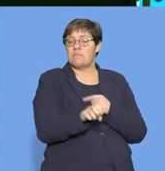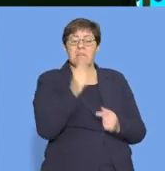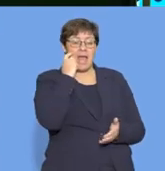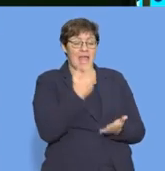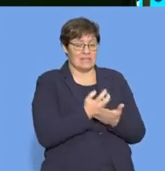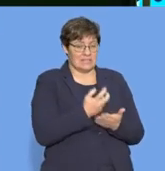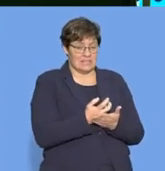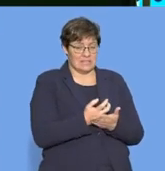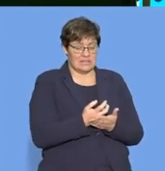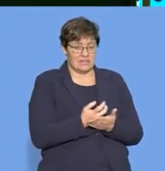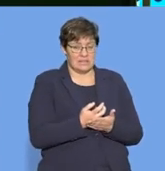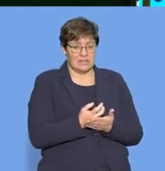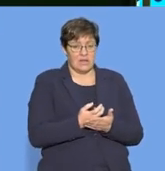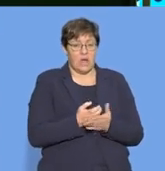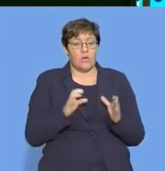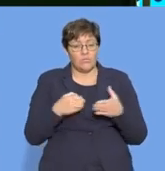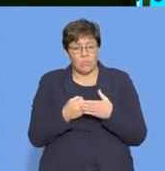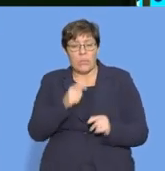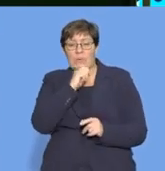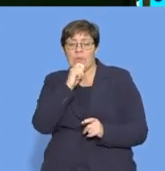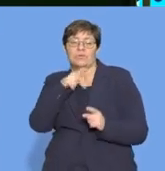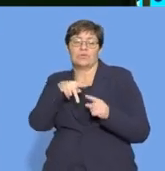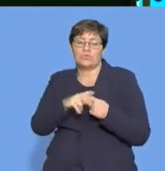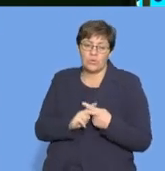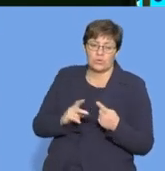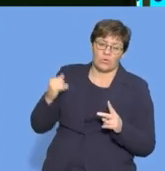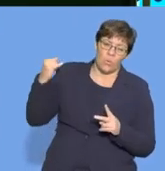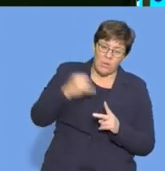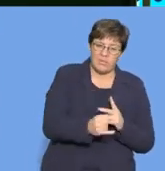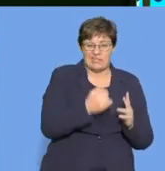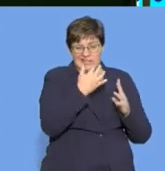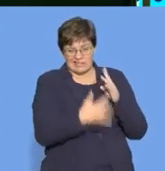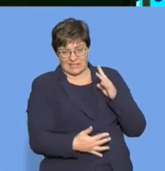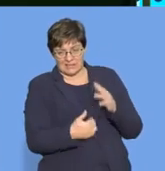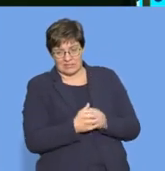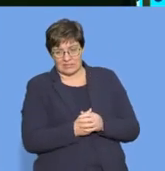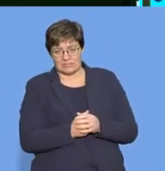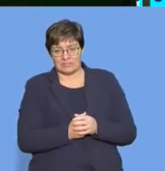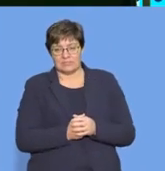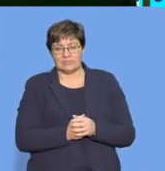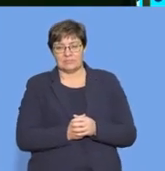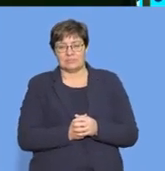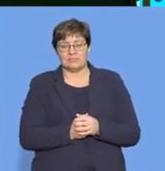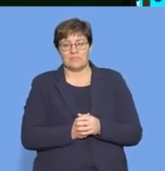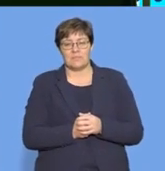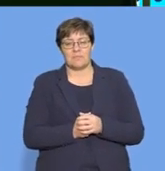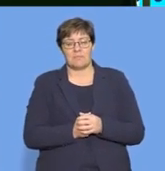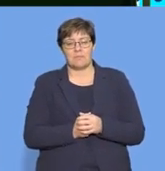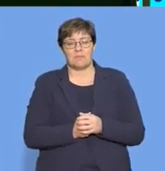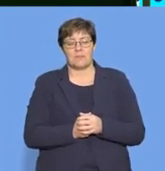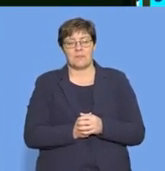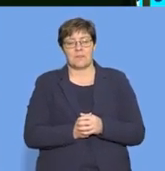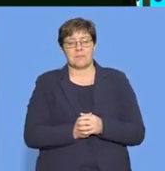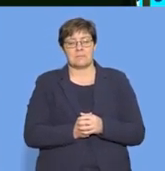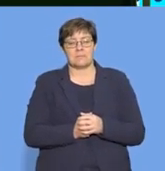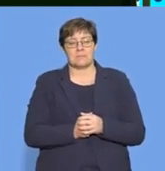they found evidence of a species using tools and weapons and had ornaments and those kind of